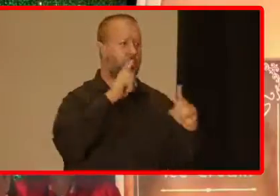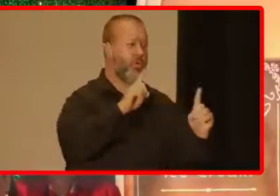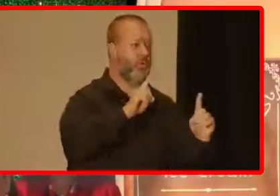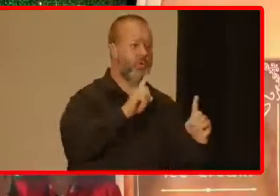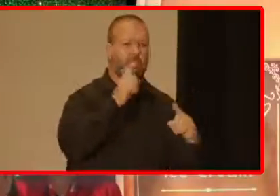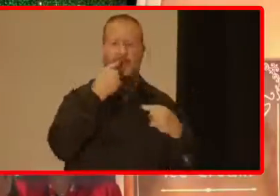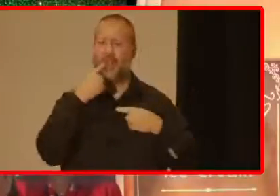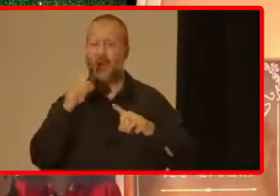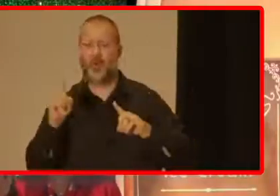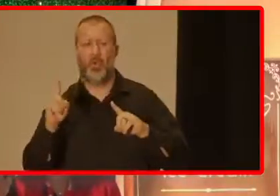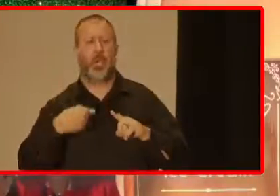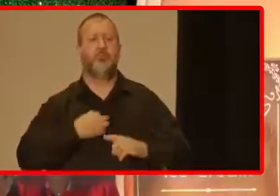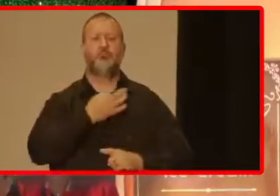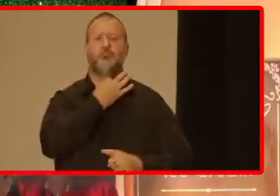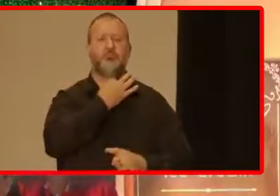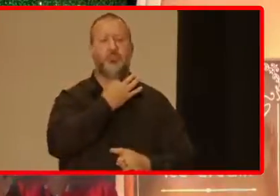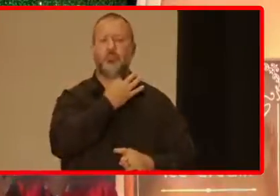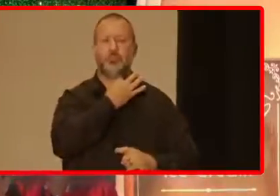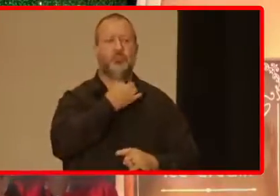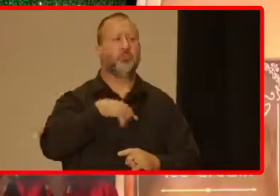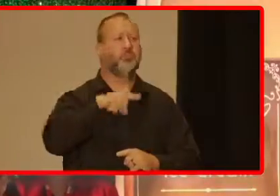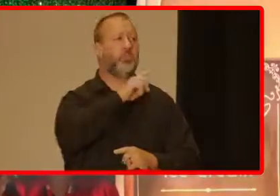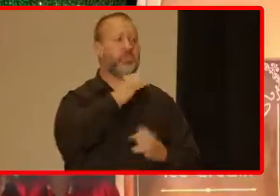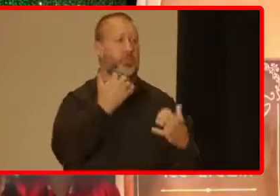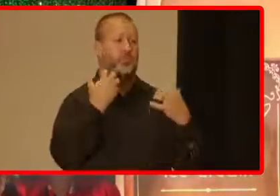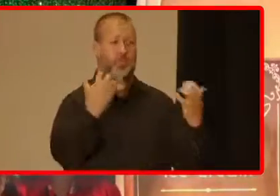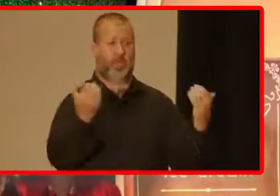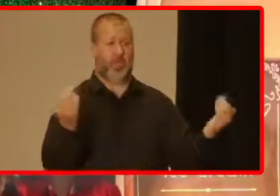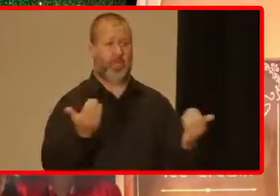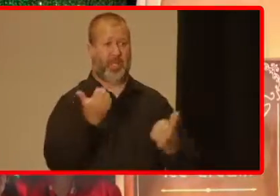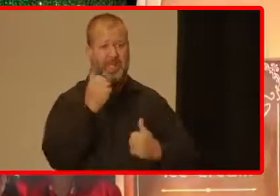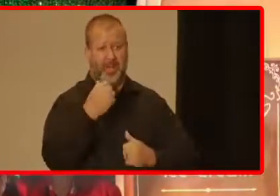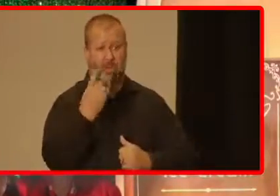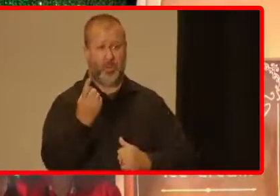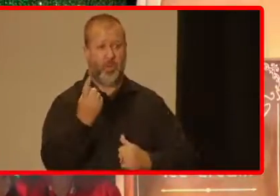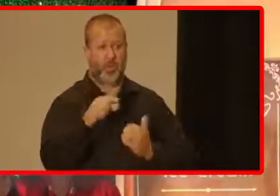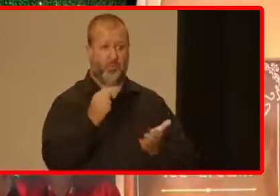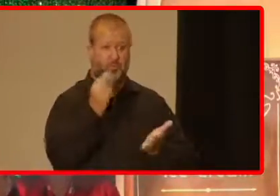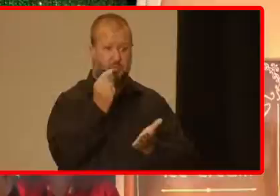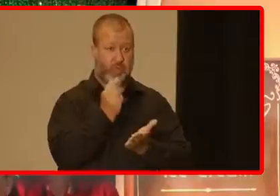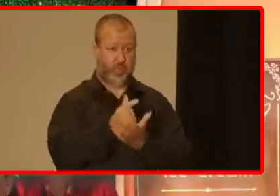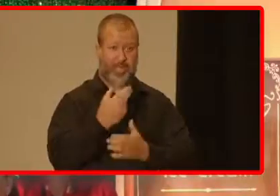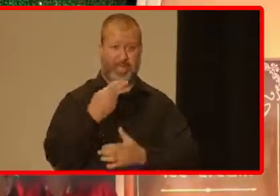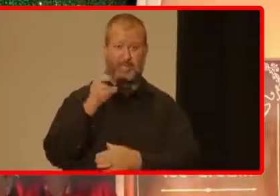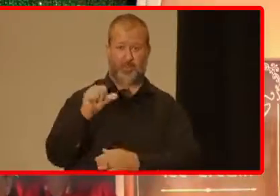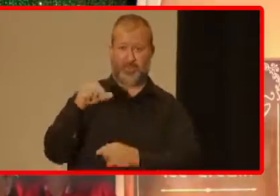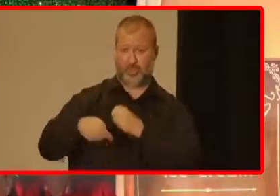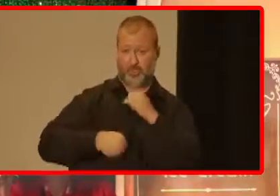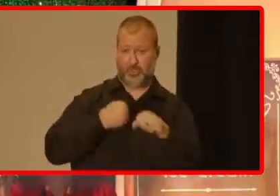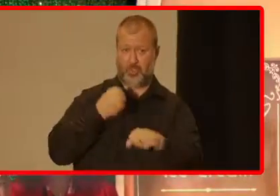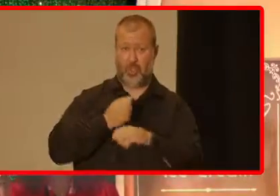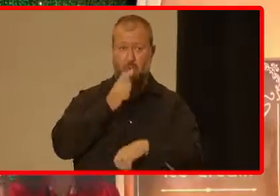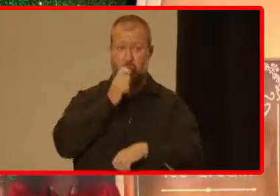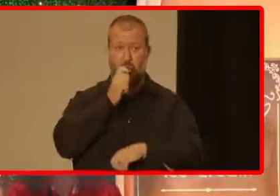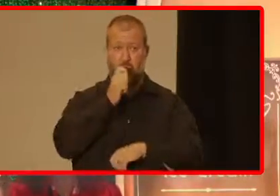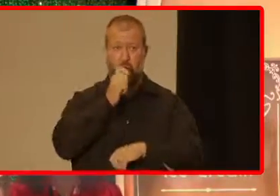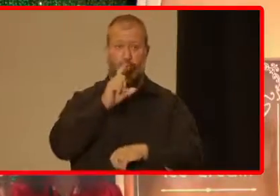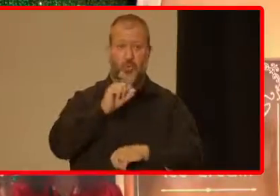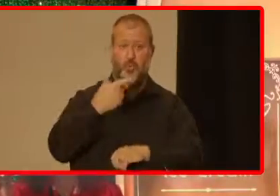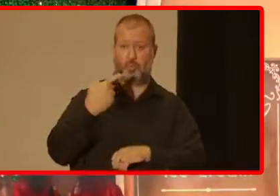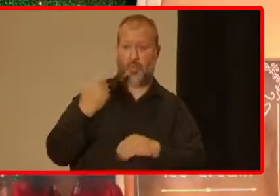But I am very curious, in this crowd, did anybody graduate from high school this year as part of the class